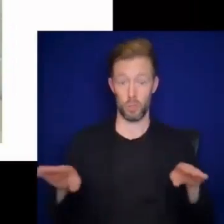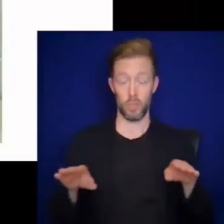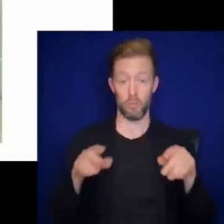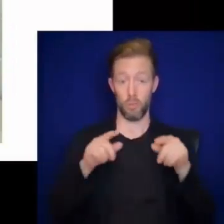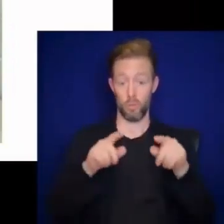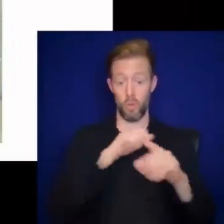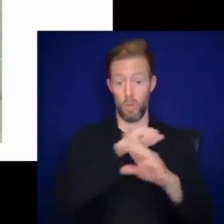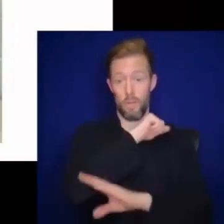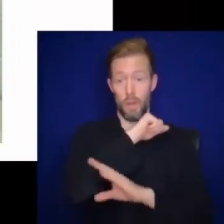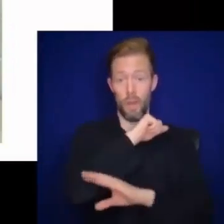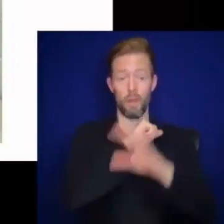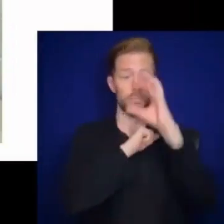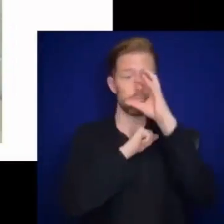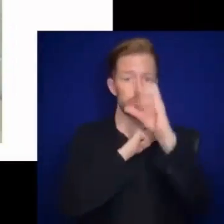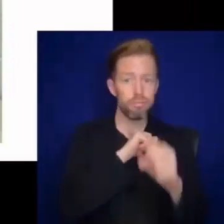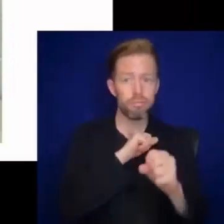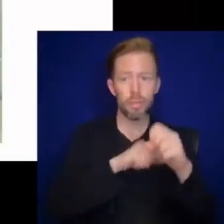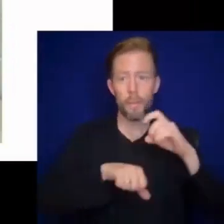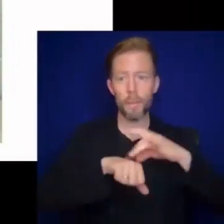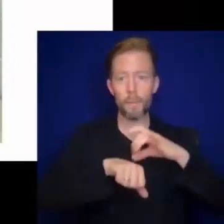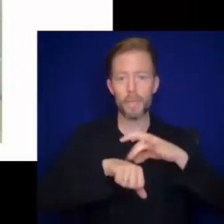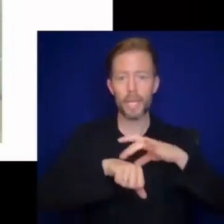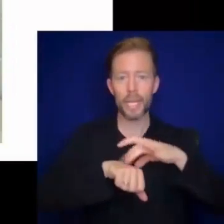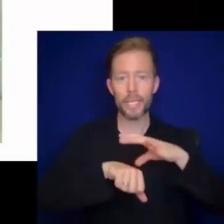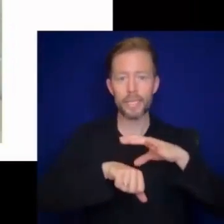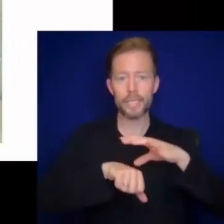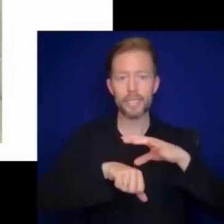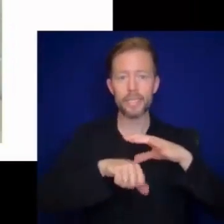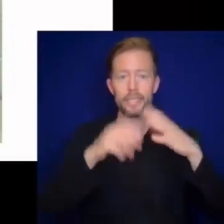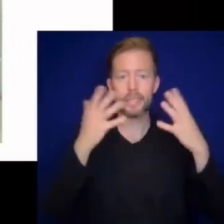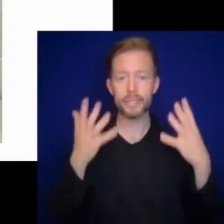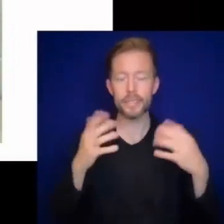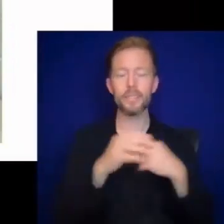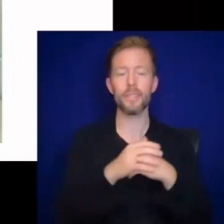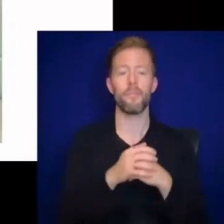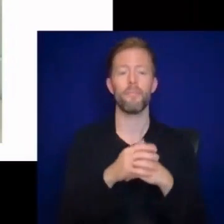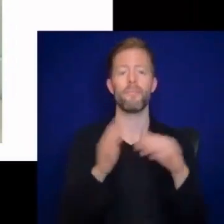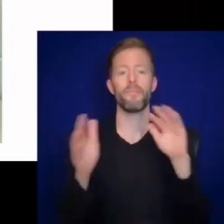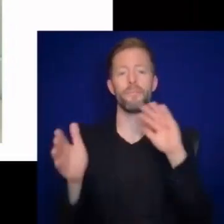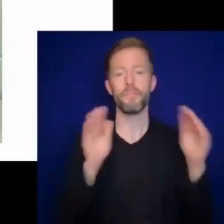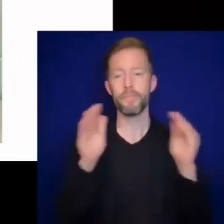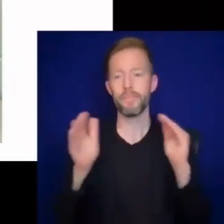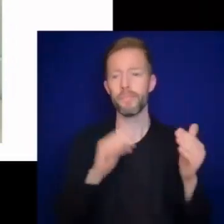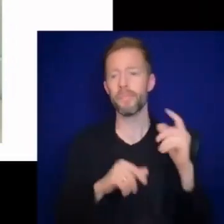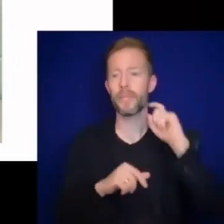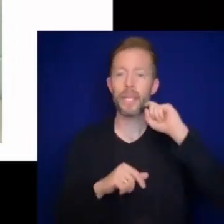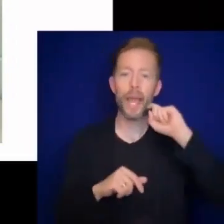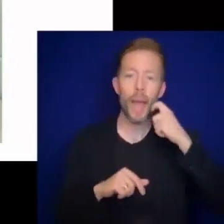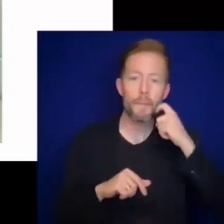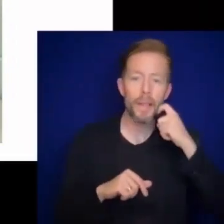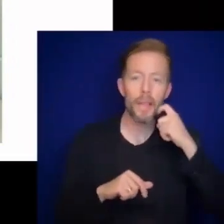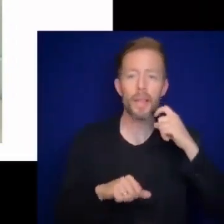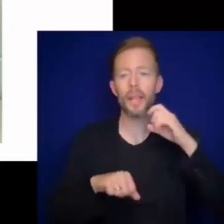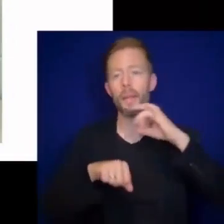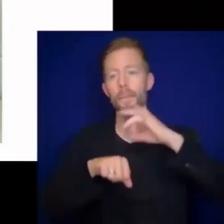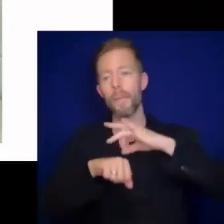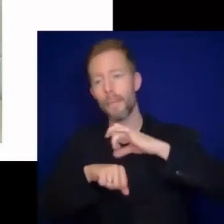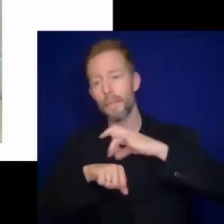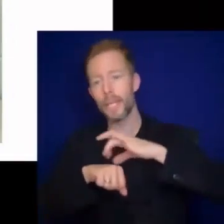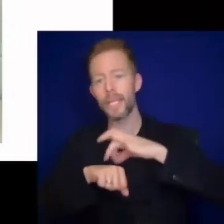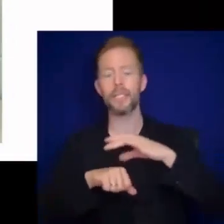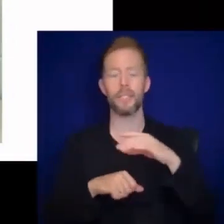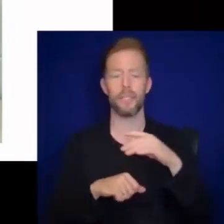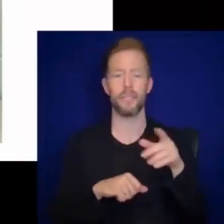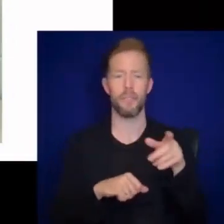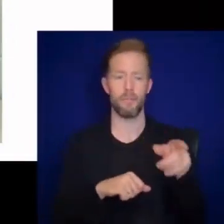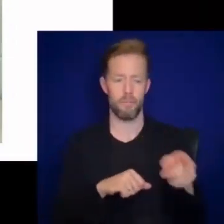very interested about pumpkins, of course. So they were comparing apples and pumpkins. And